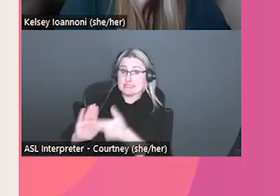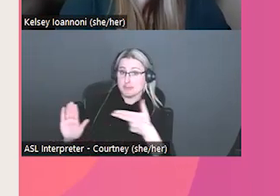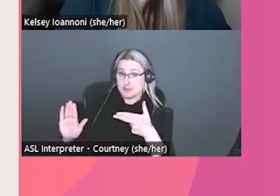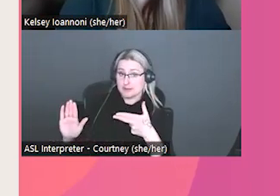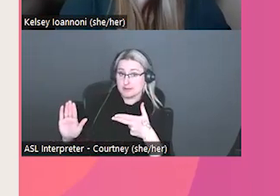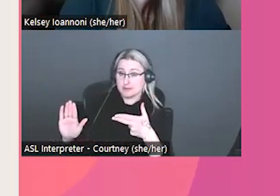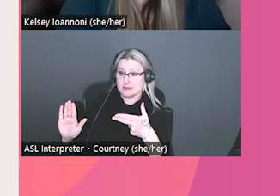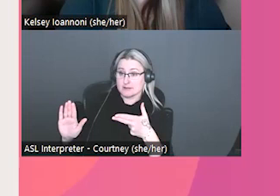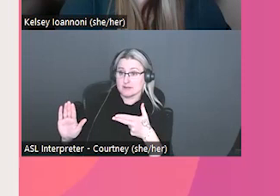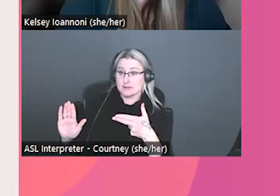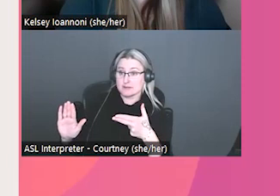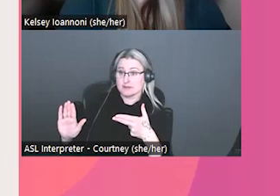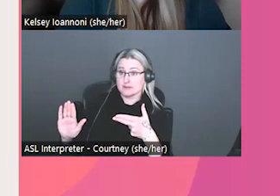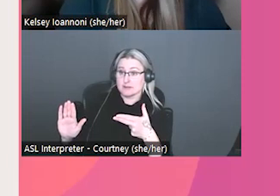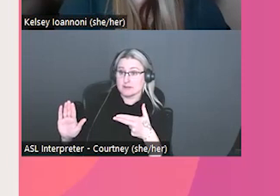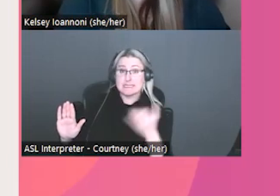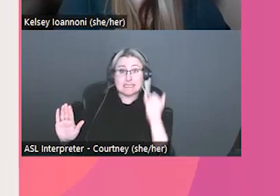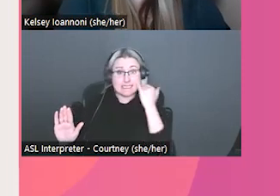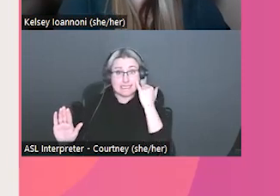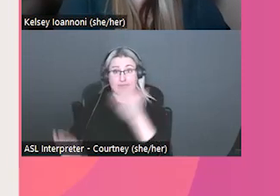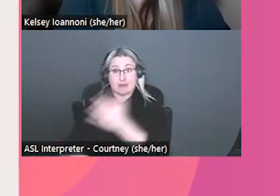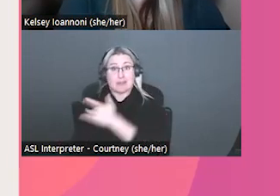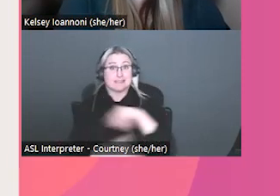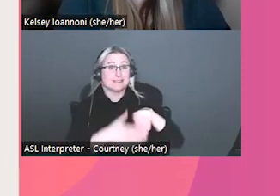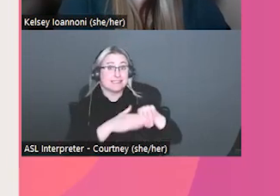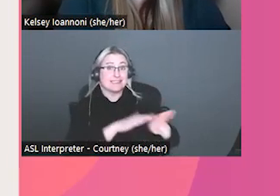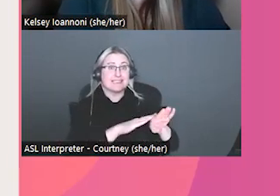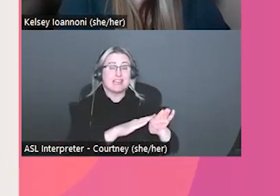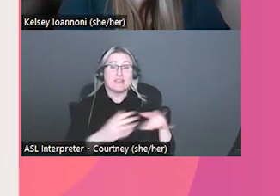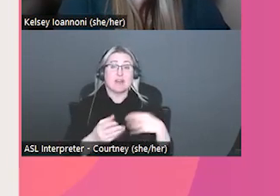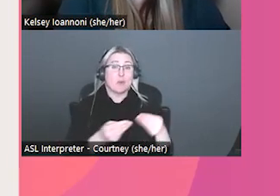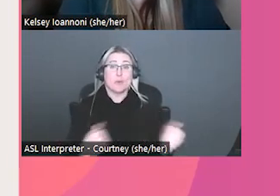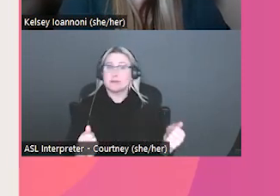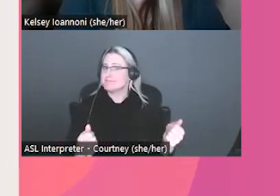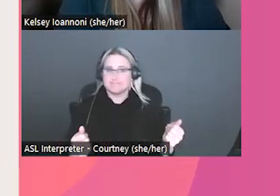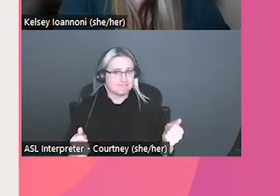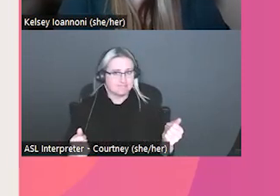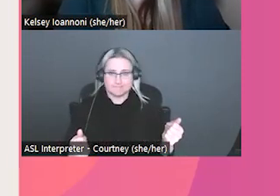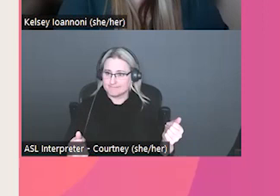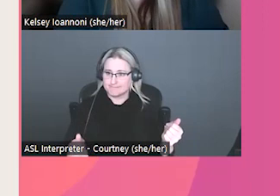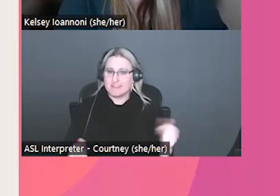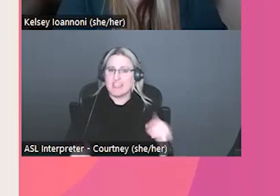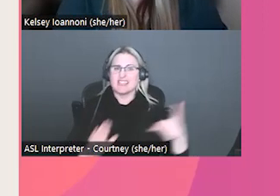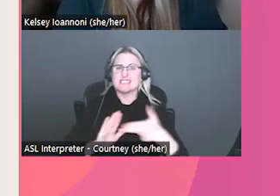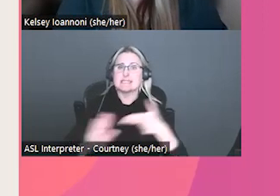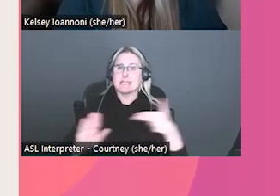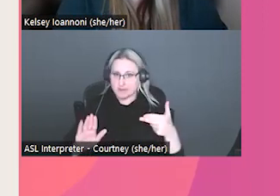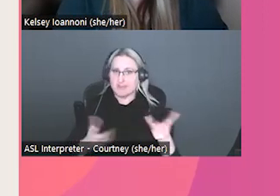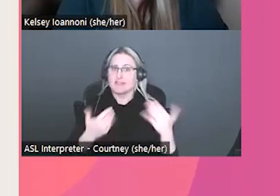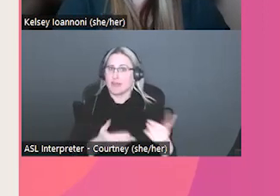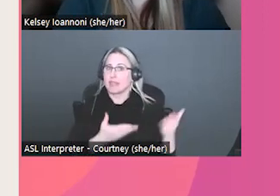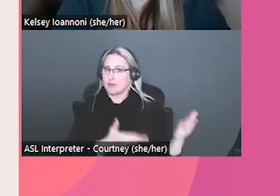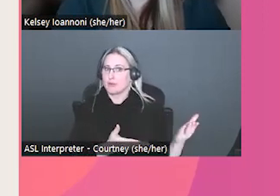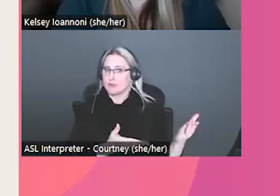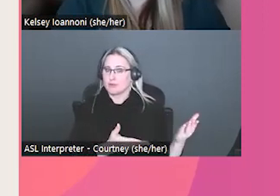doesn't disappear when a patient enters a healthcare setting, right? The stigma towards overweight and obese patients is prevalent